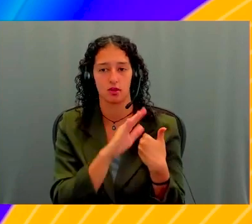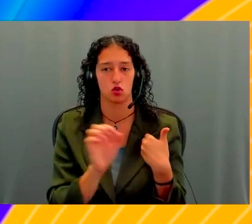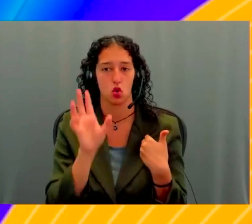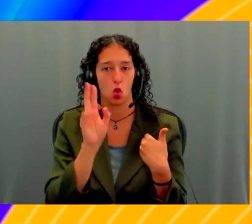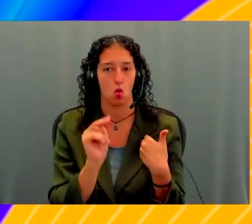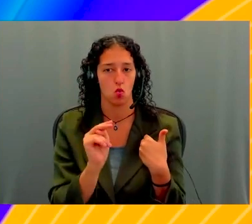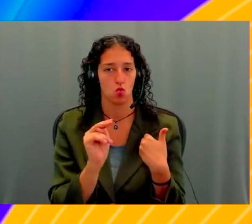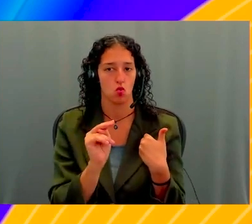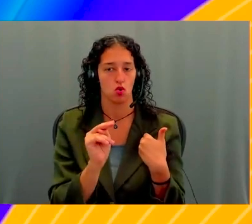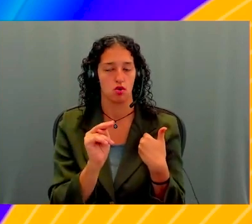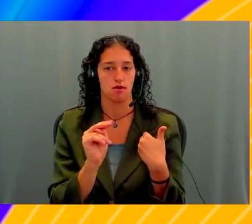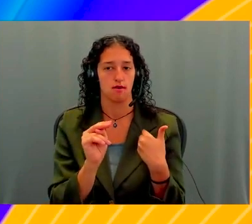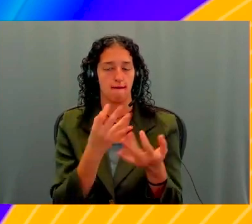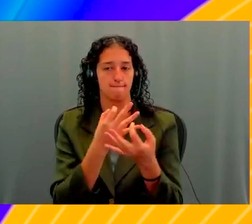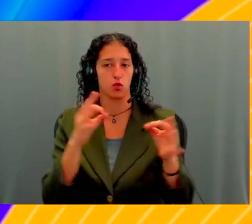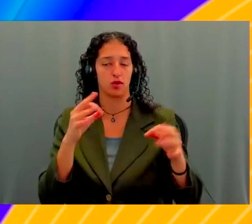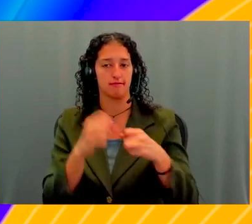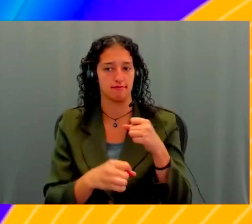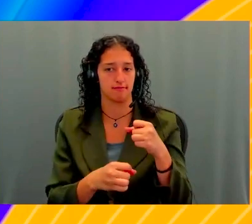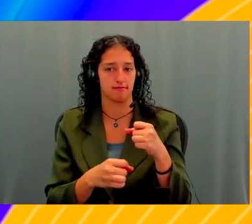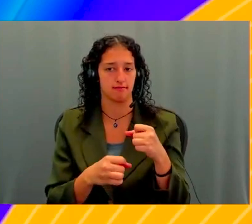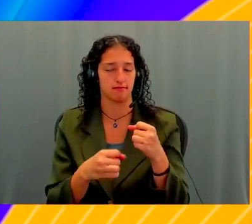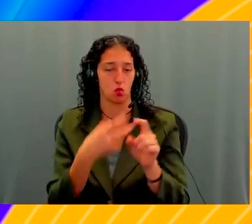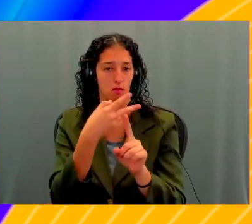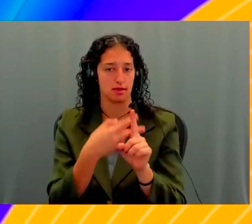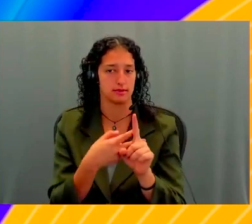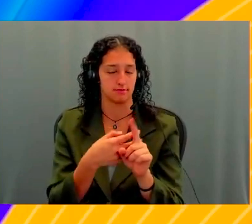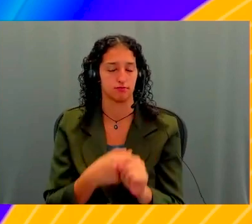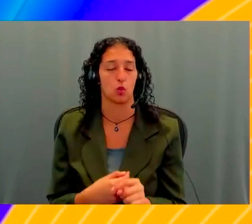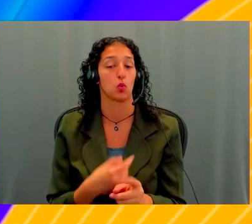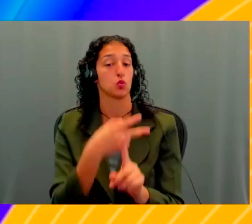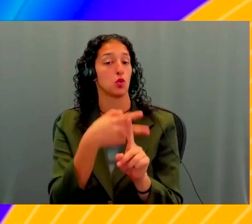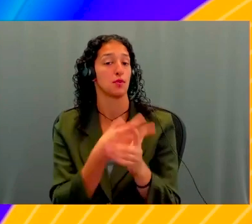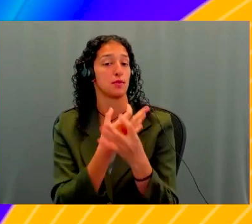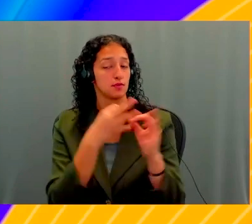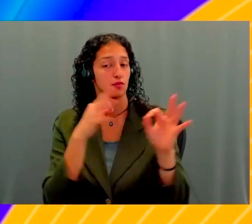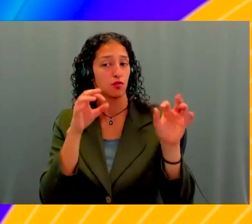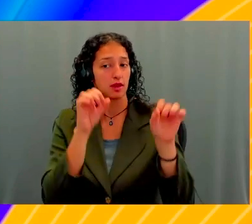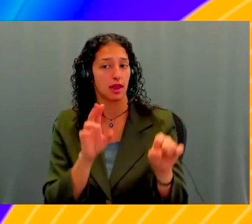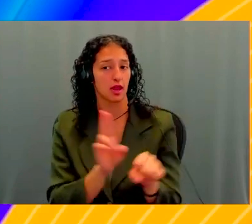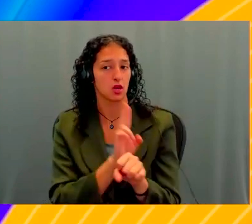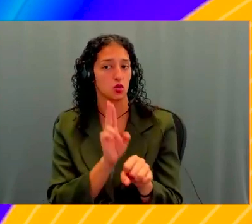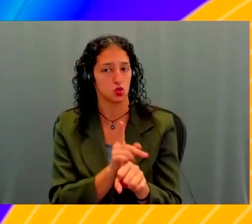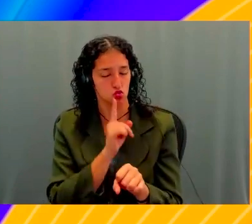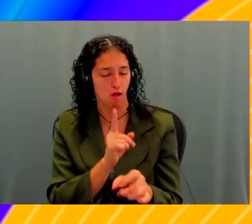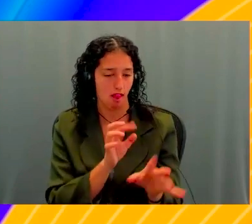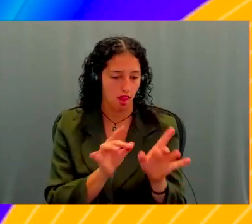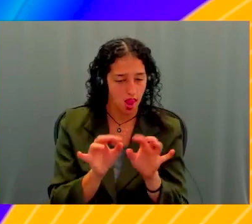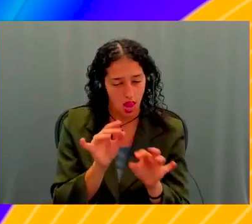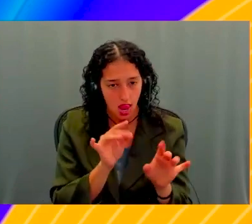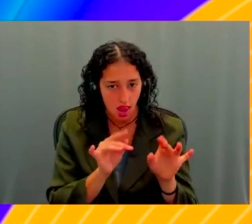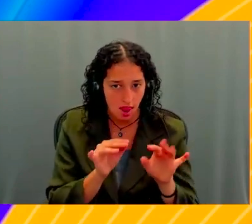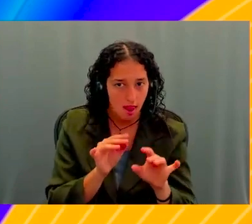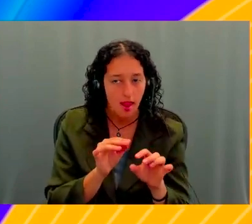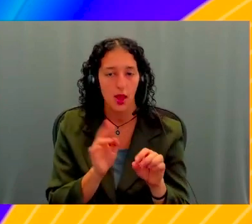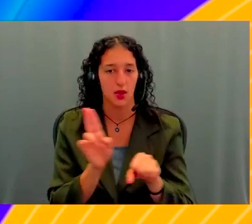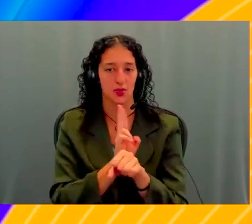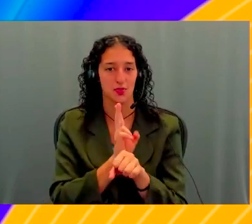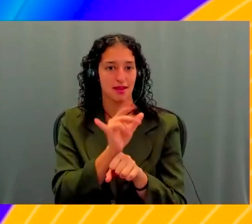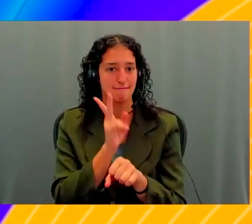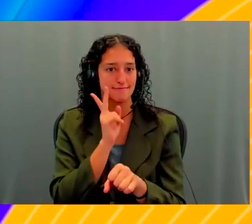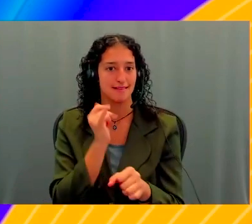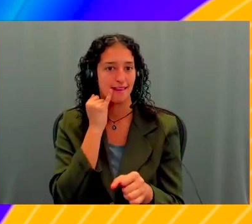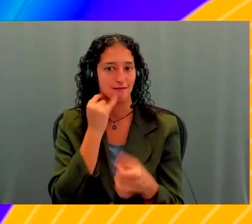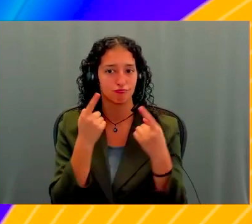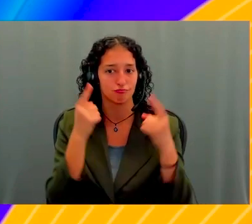months free. Just go in, use the service, see the anomalies, really get your hands dirty with it and see how the service is performing for you. And the